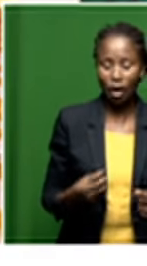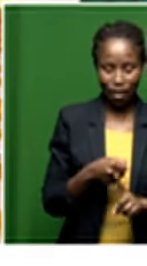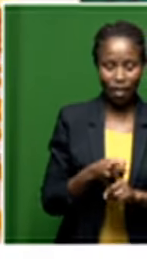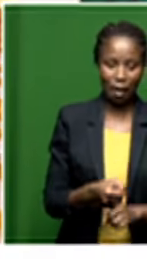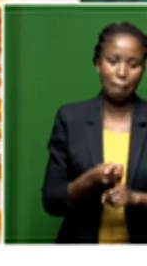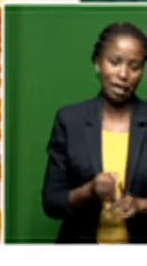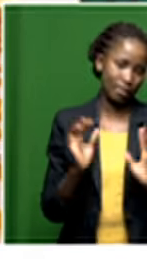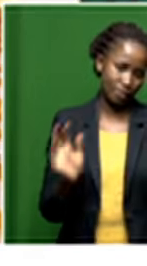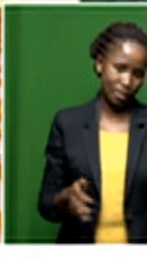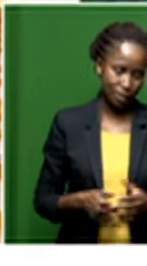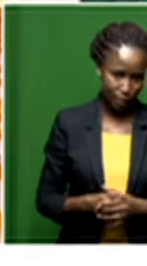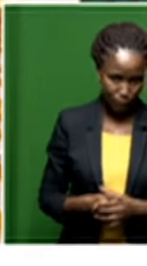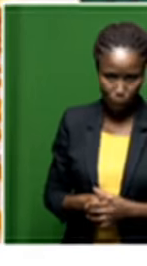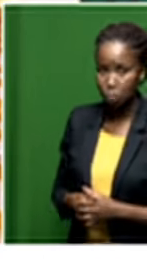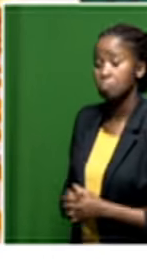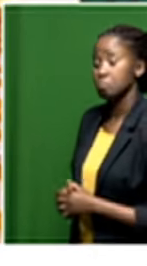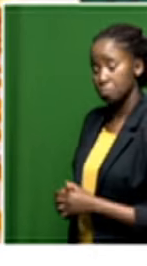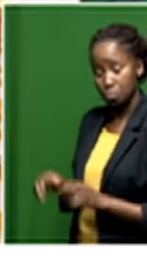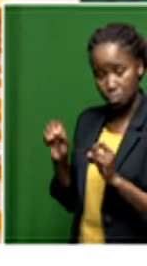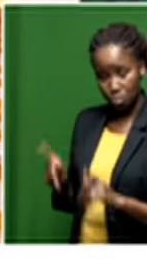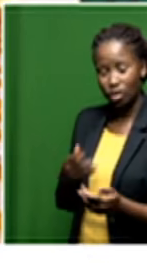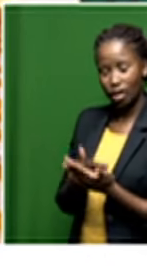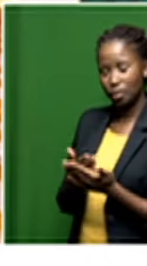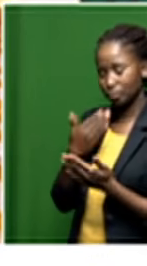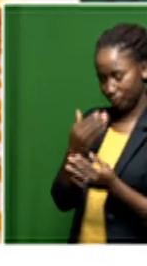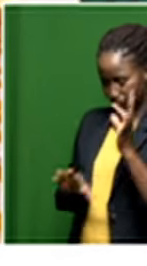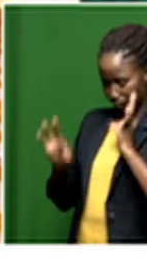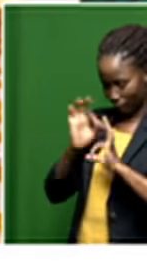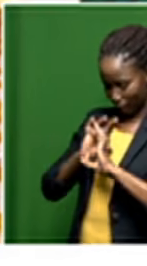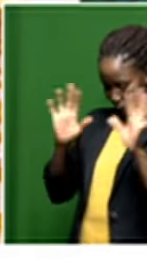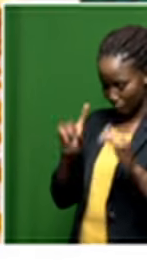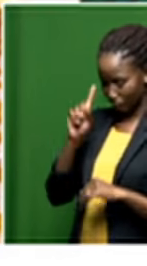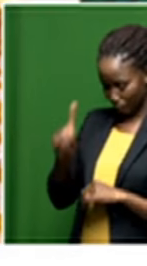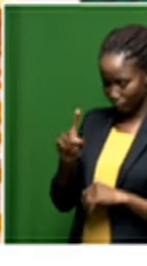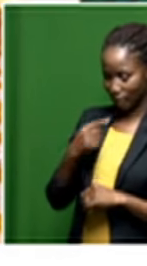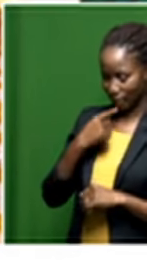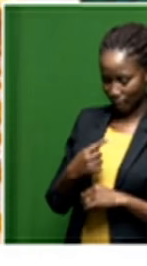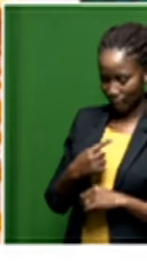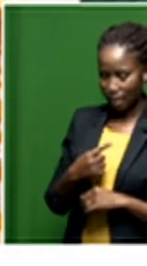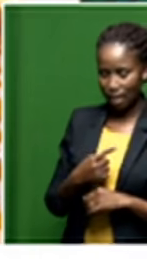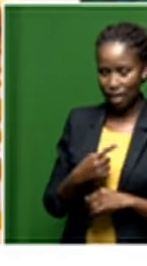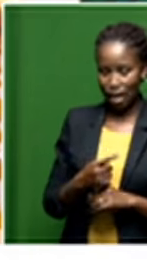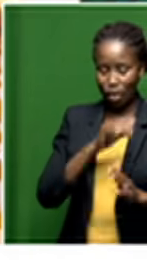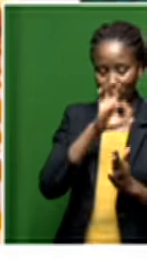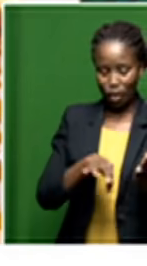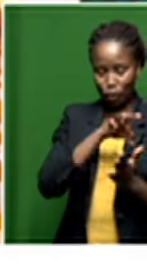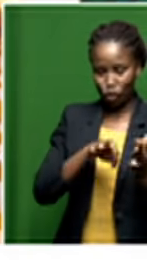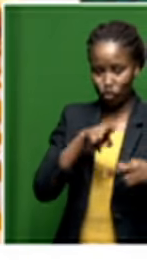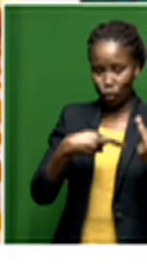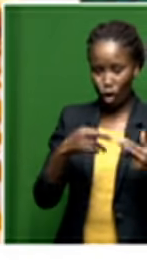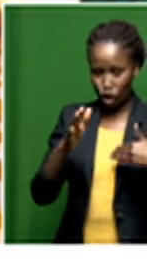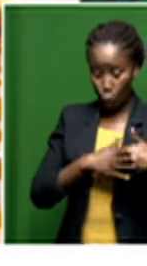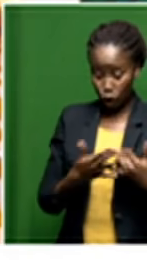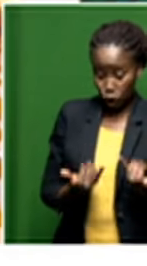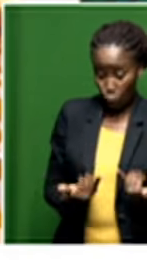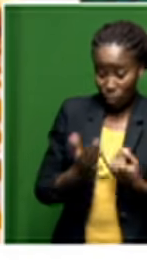just get a proper clarification from you. So the voters' roll closes at midnight tonight. So if